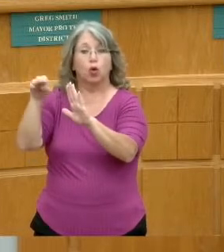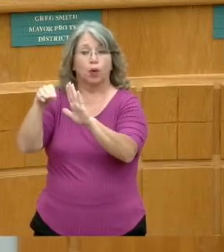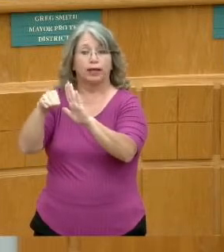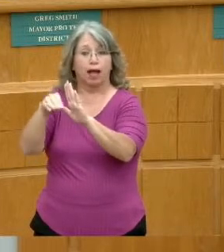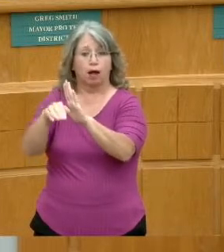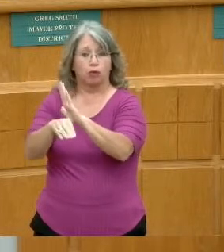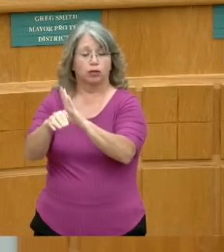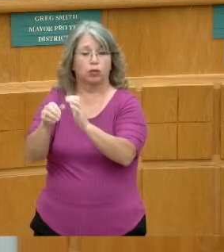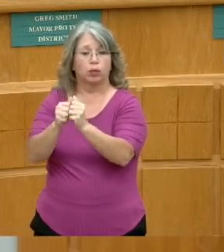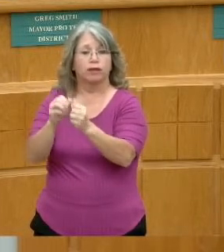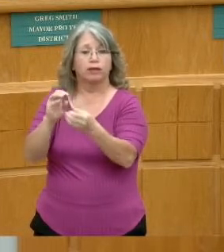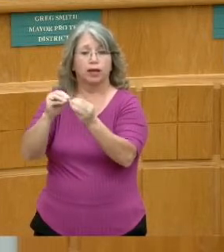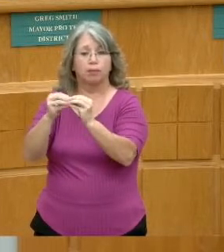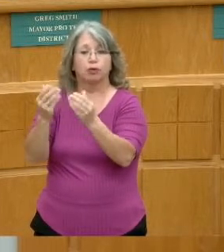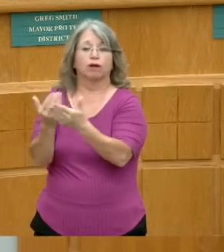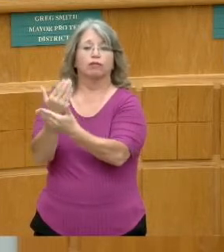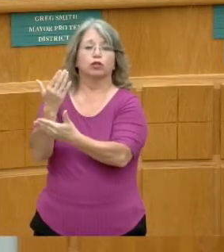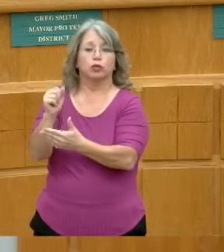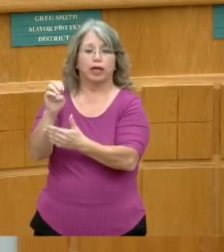day.